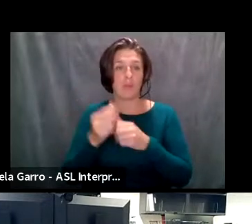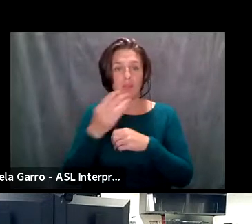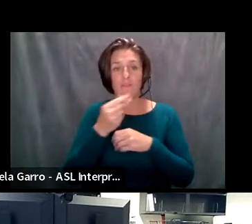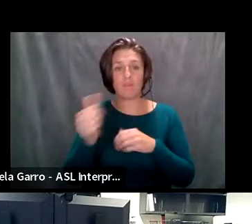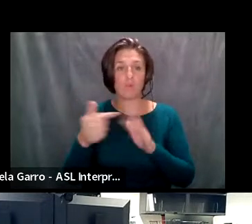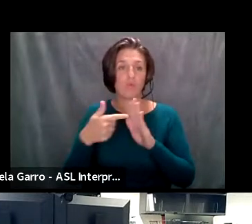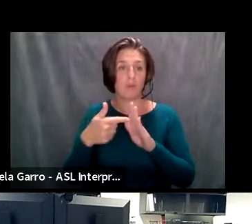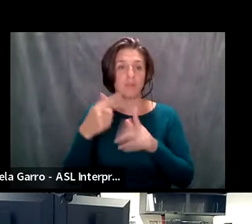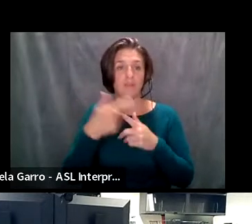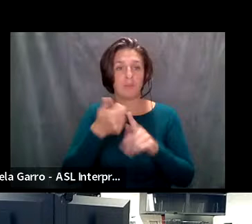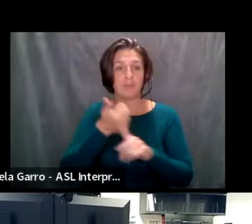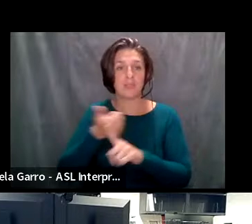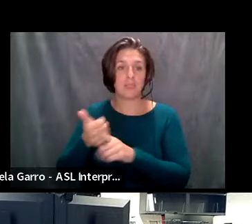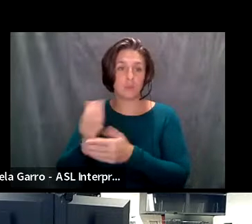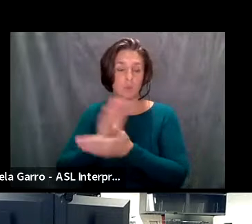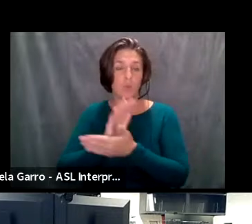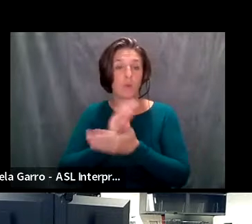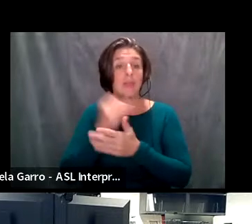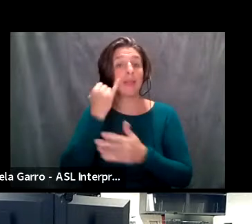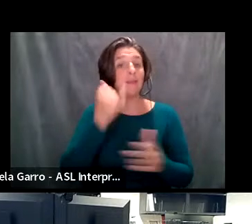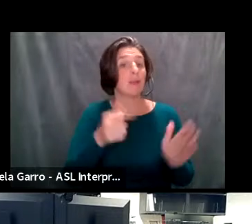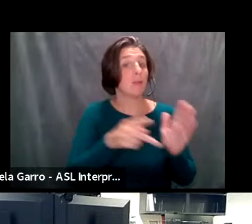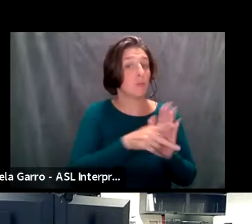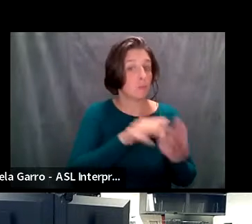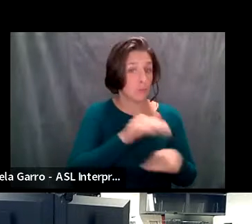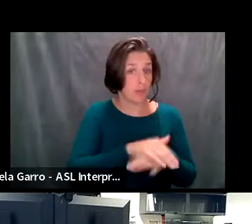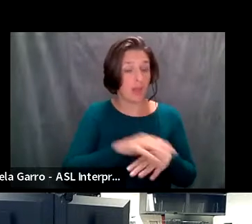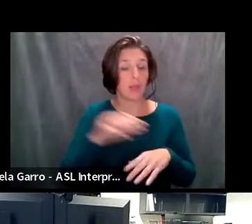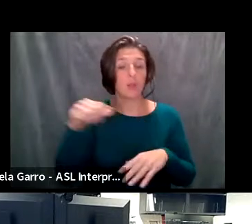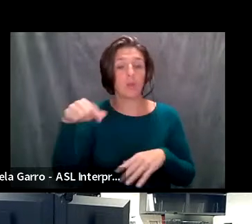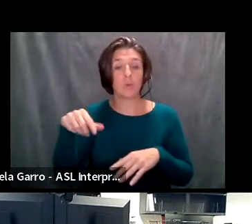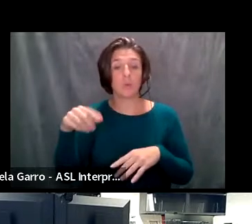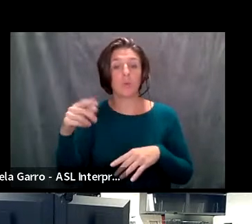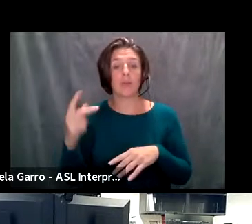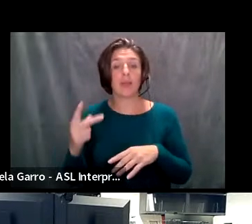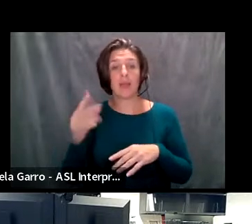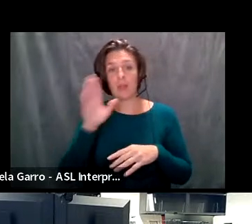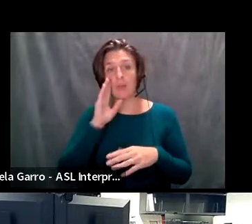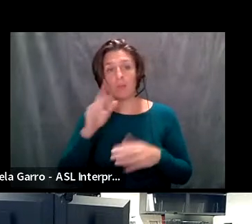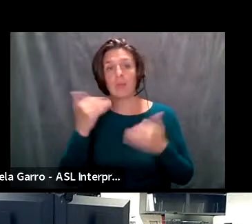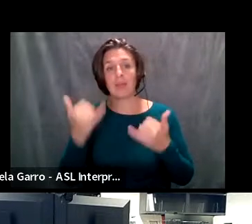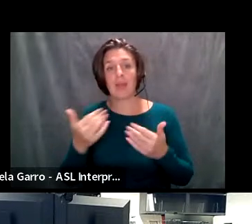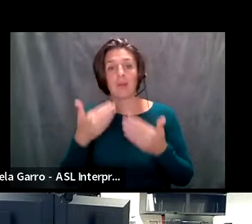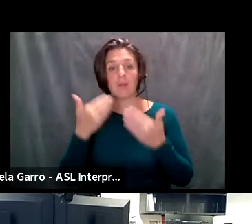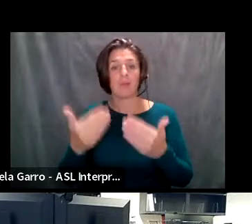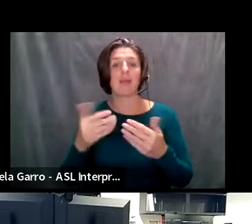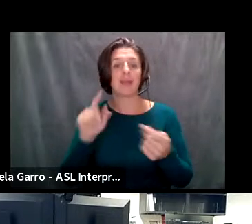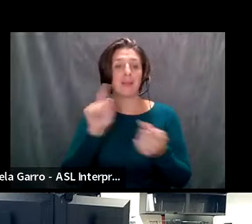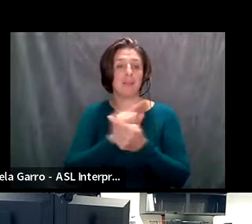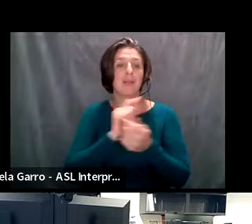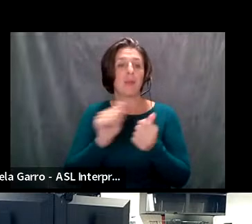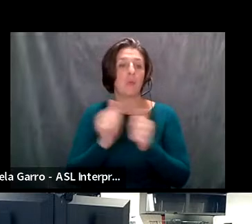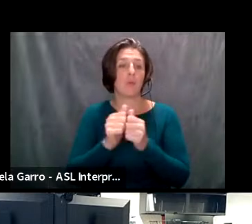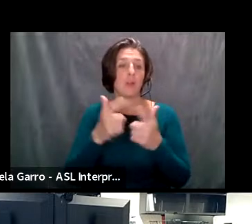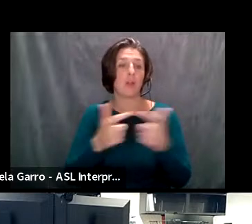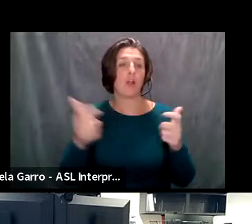school. If this is approved tonight, QKA will now go meet with larger representative groups on each campus to say,